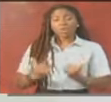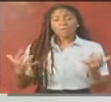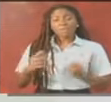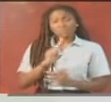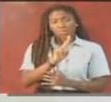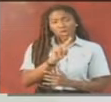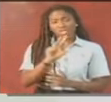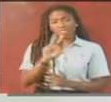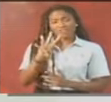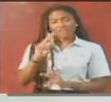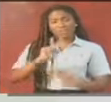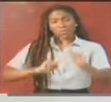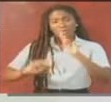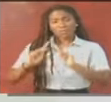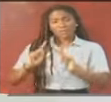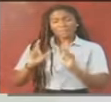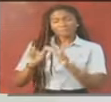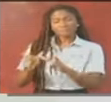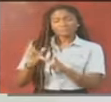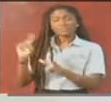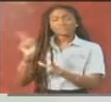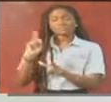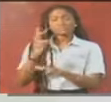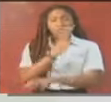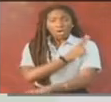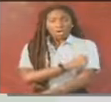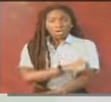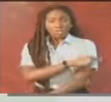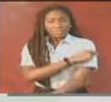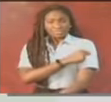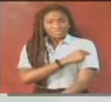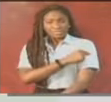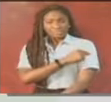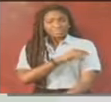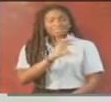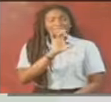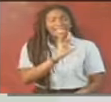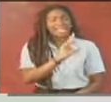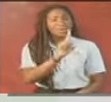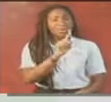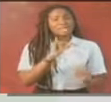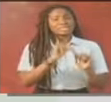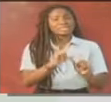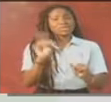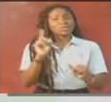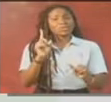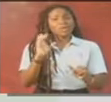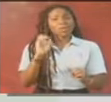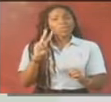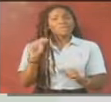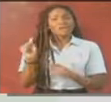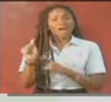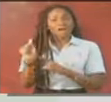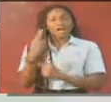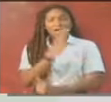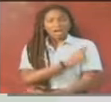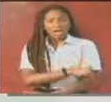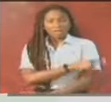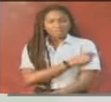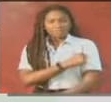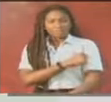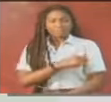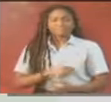hospitalized, and those are broken down as follows. There are 81 at the Couva Medical and